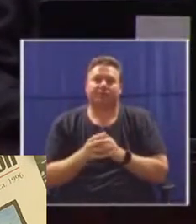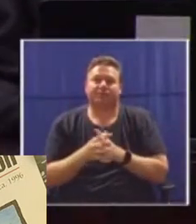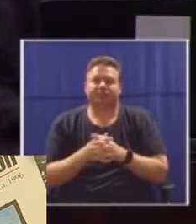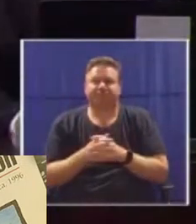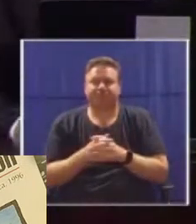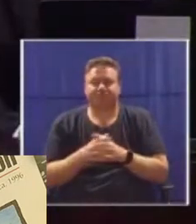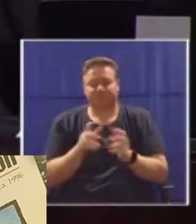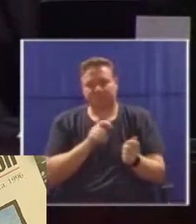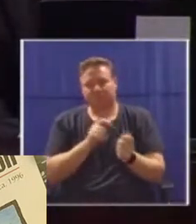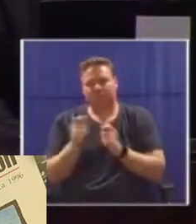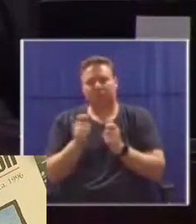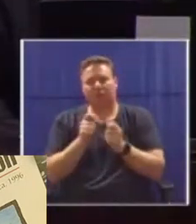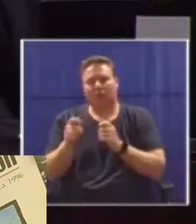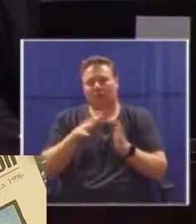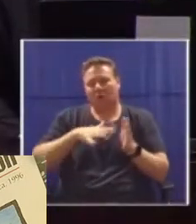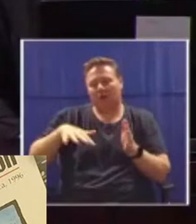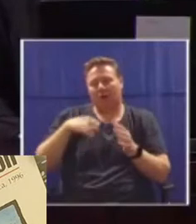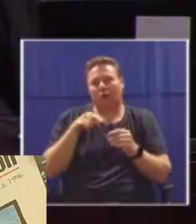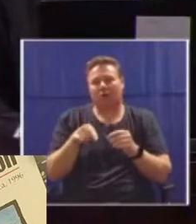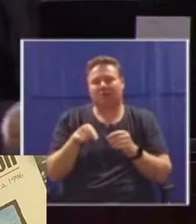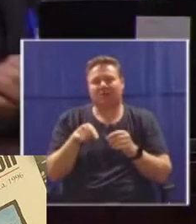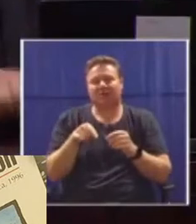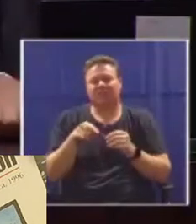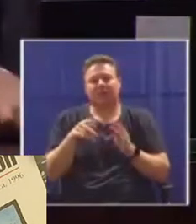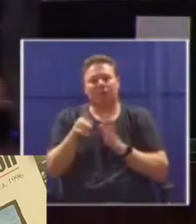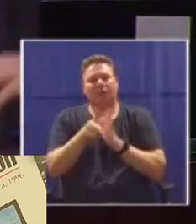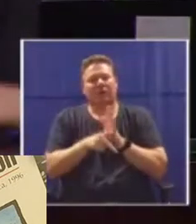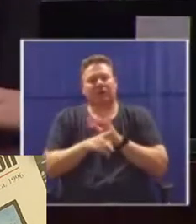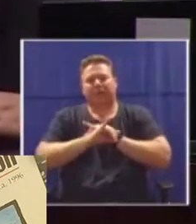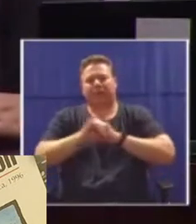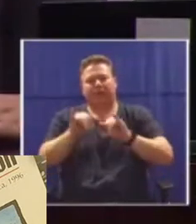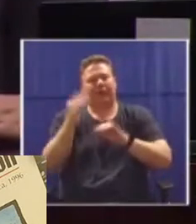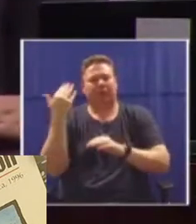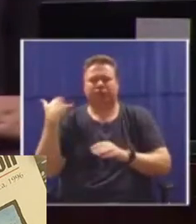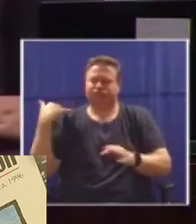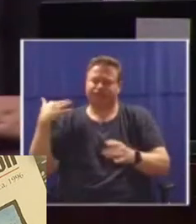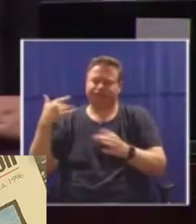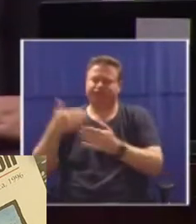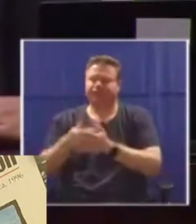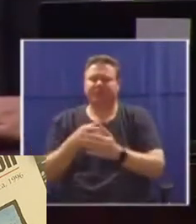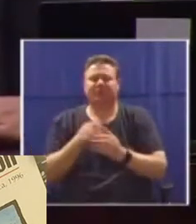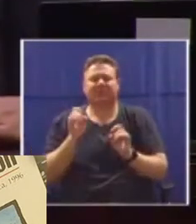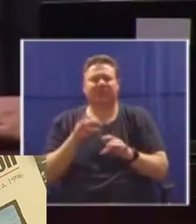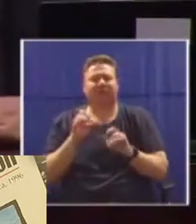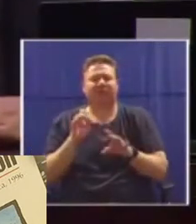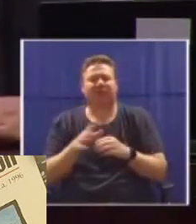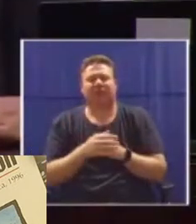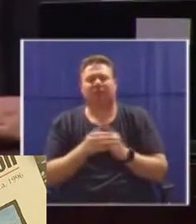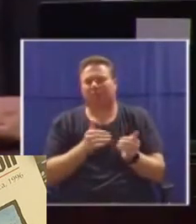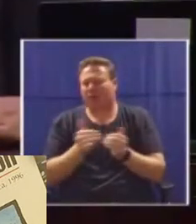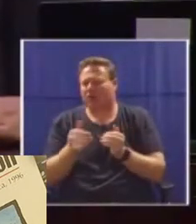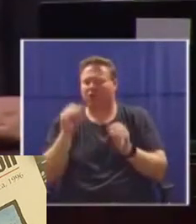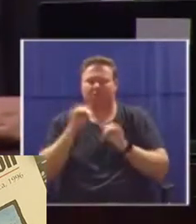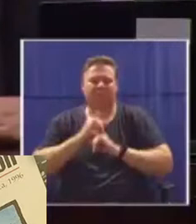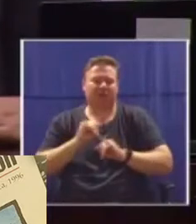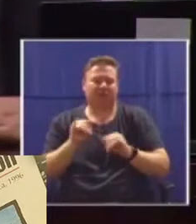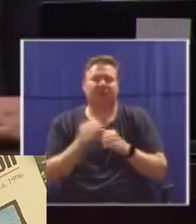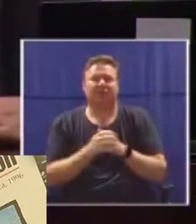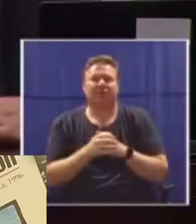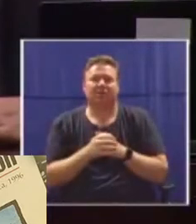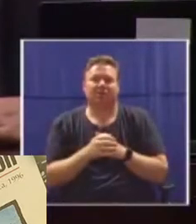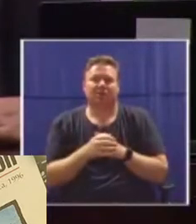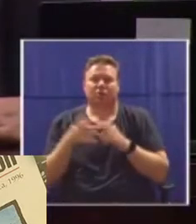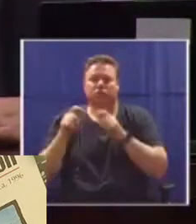The transport sector has suffered from poor policies, regulations, and management. The Transport Appeal